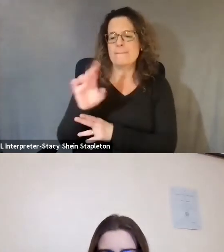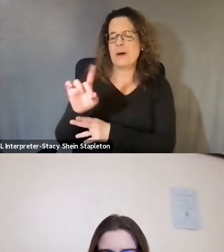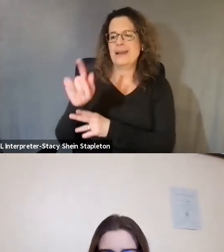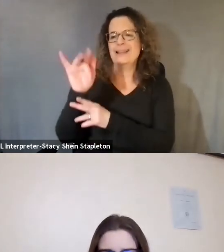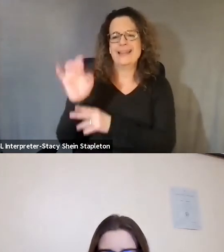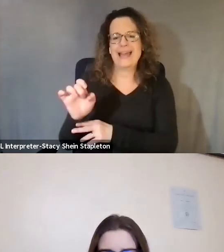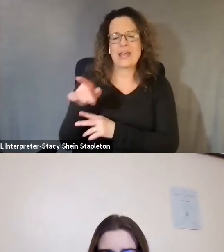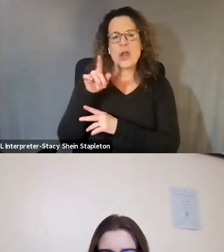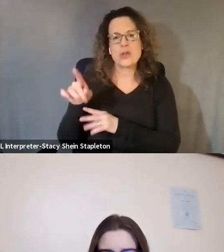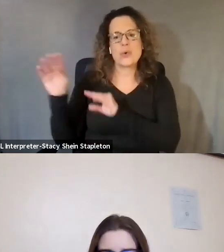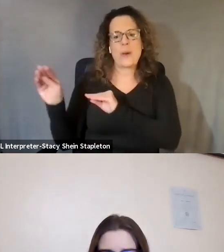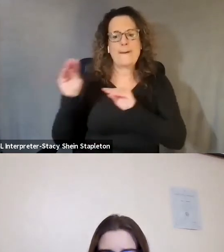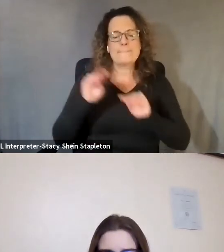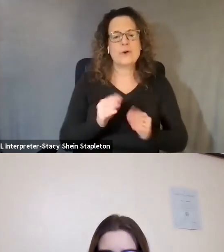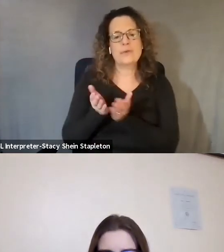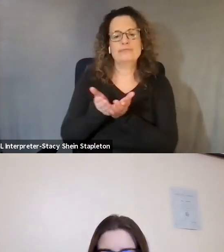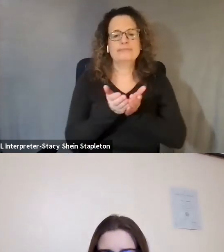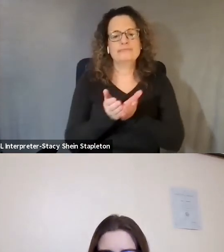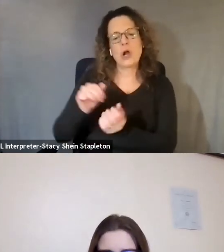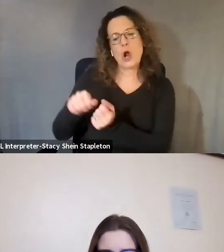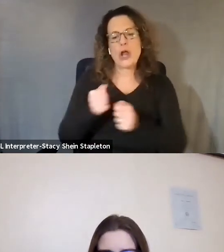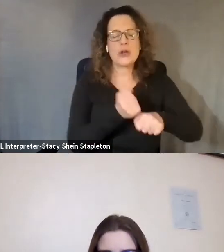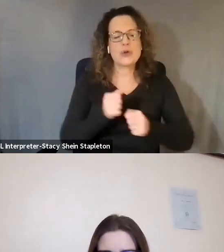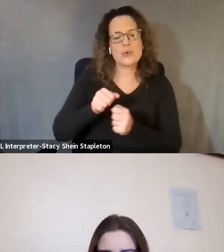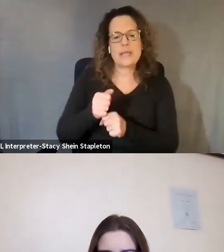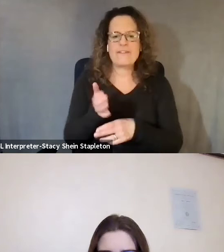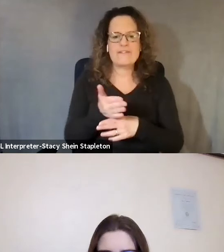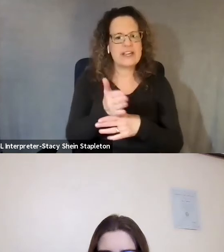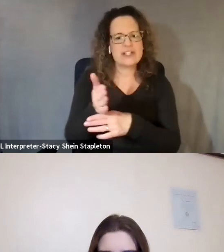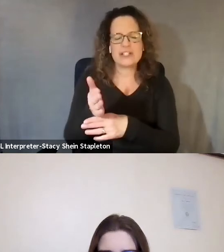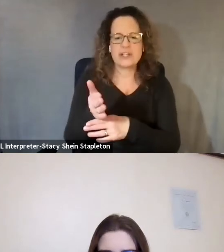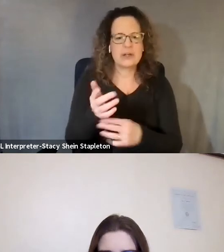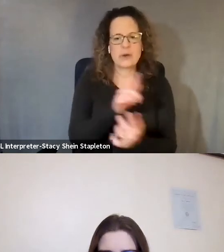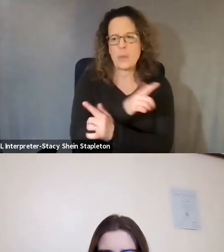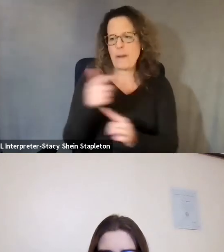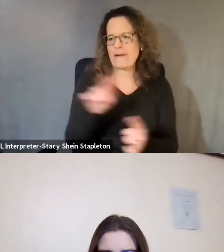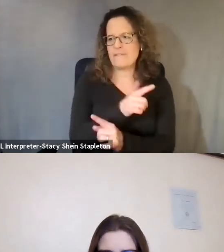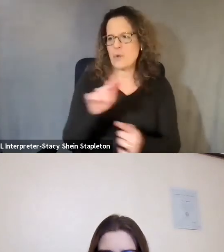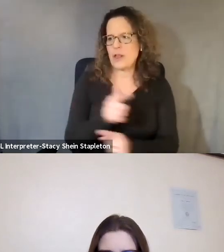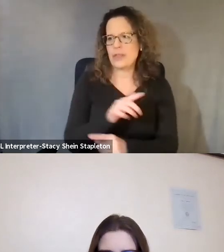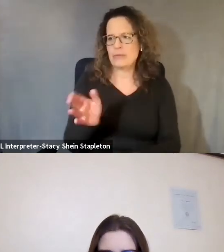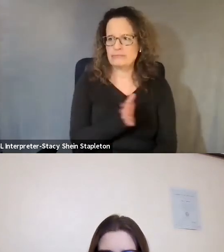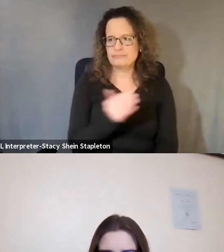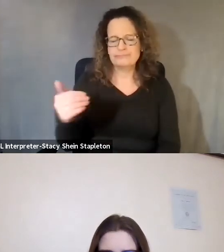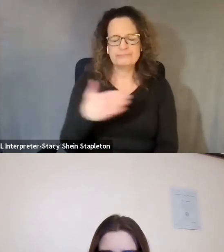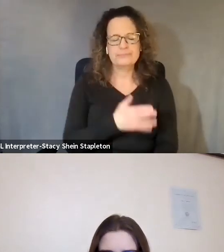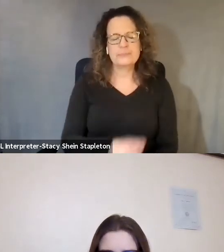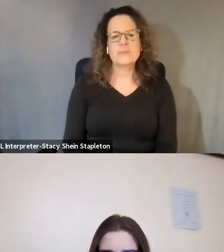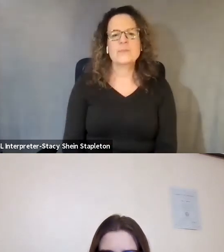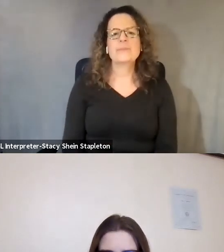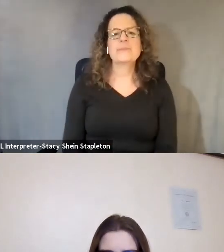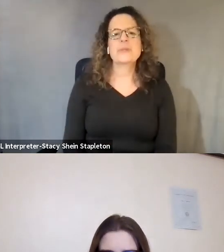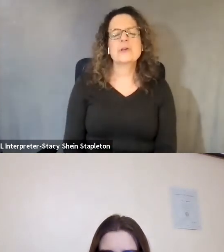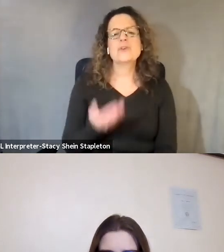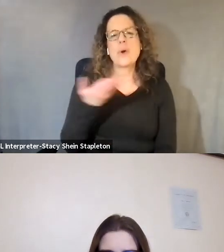actually move canoes through and fish could move back and forth through. So I think one of the things that we need to do